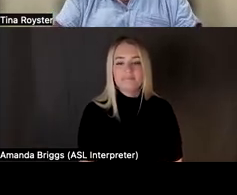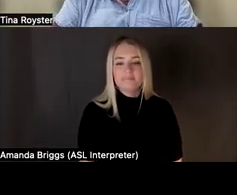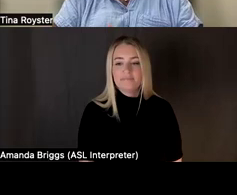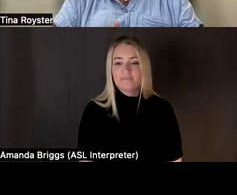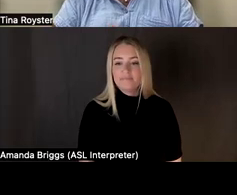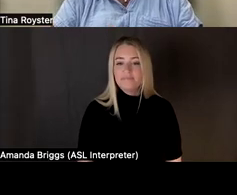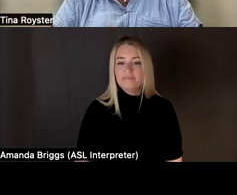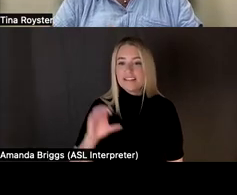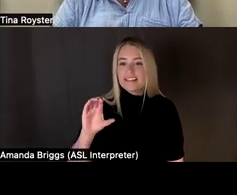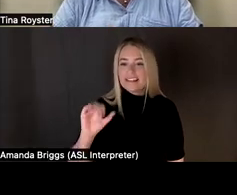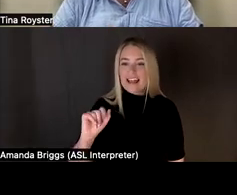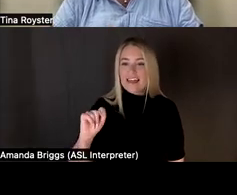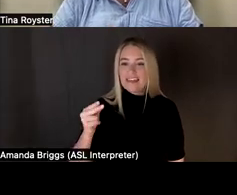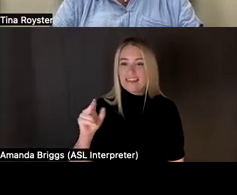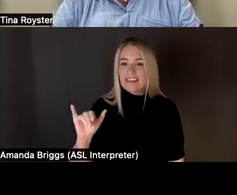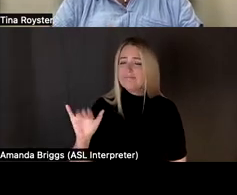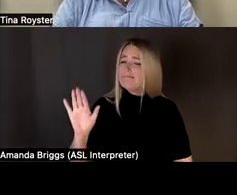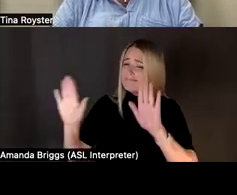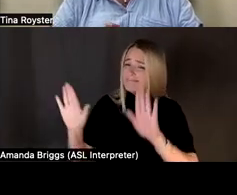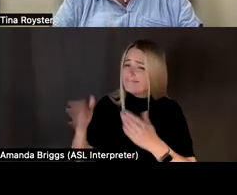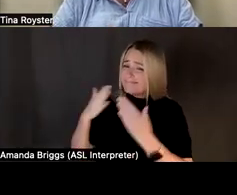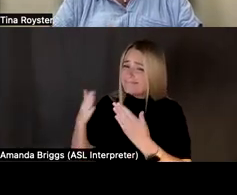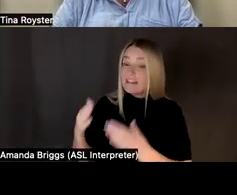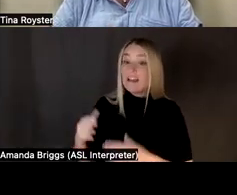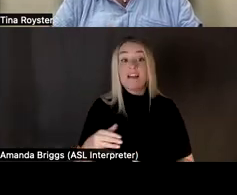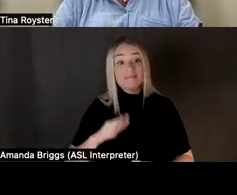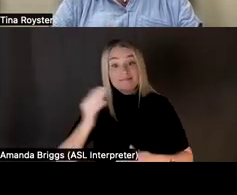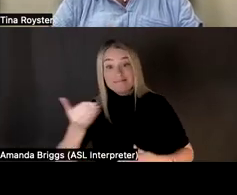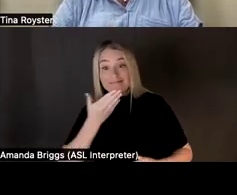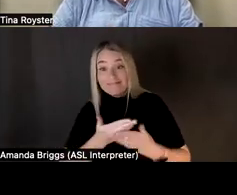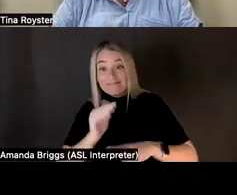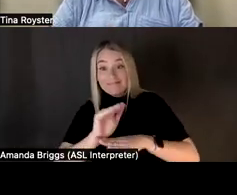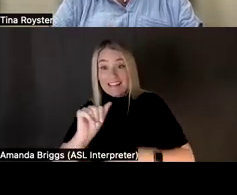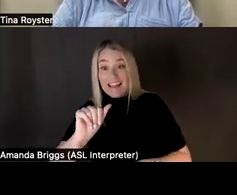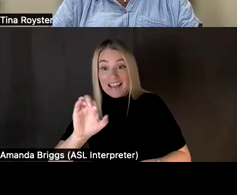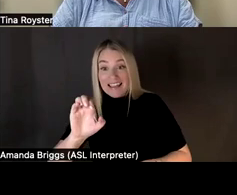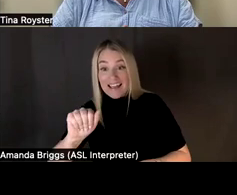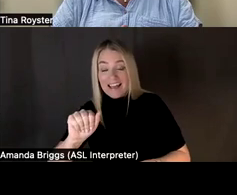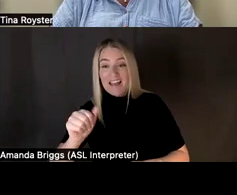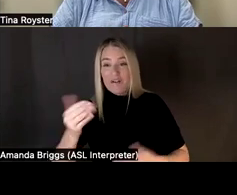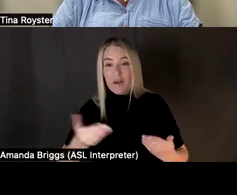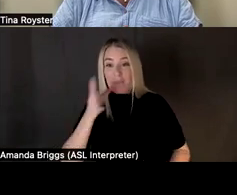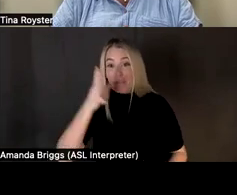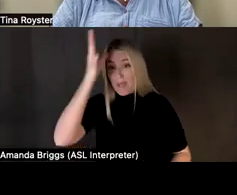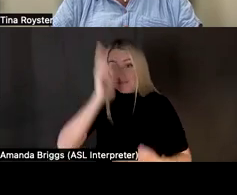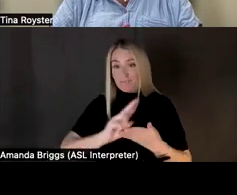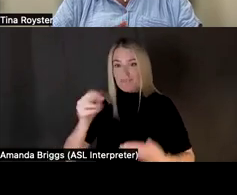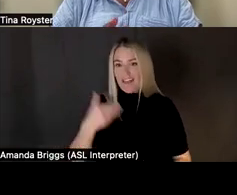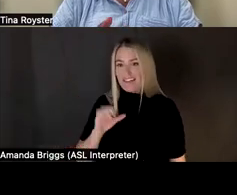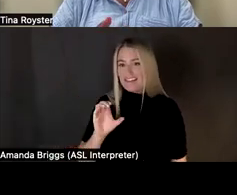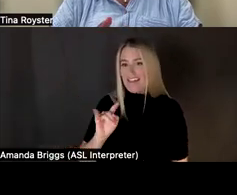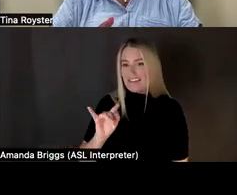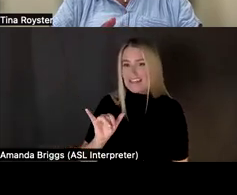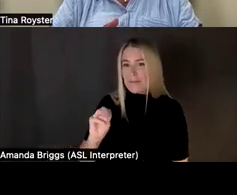Wonderful. Thank you so much. Good evening, AEA community, and welcome to Parent University. My name is Kathy Montez, and I want to thank